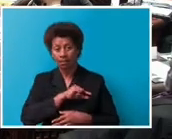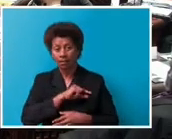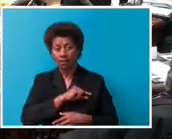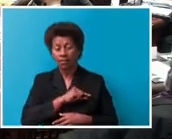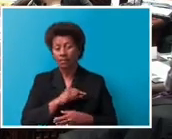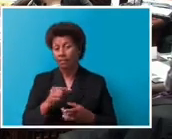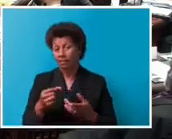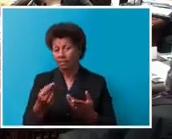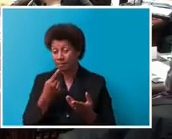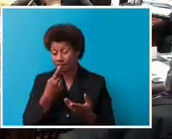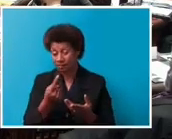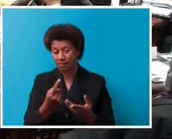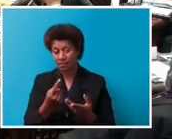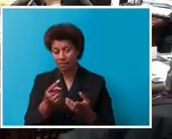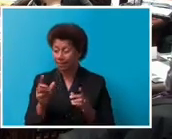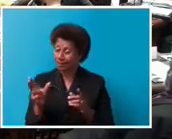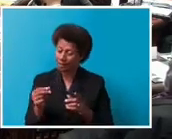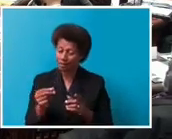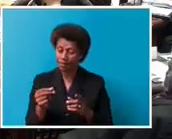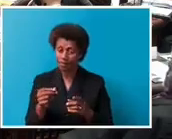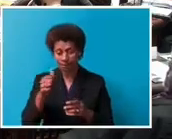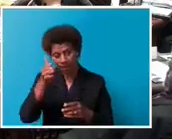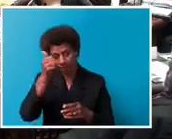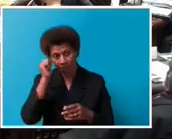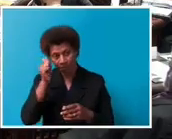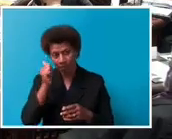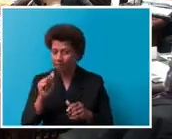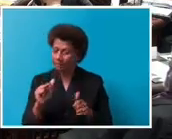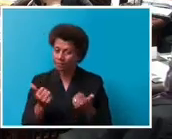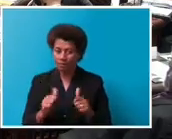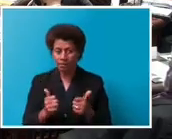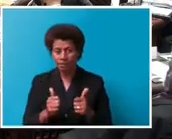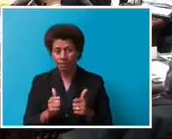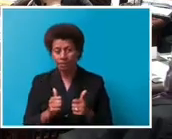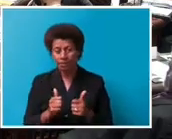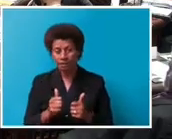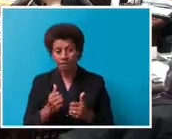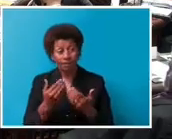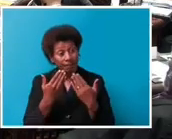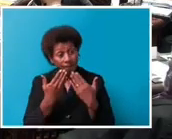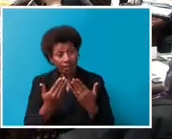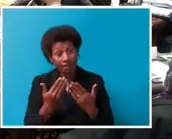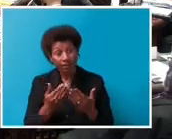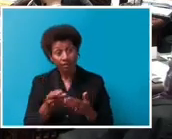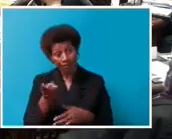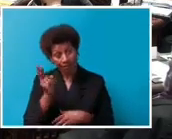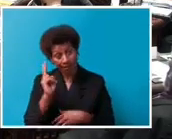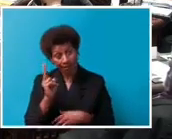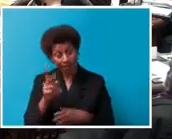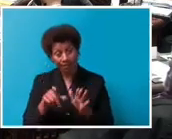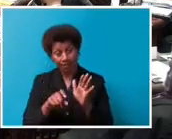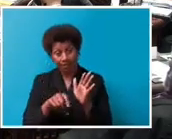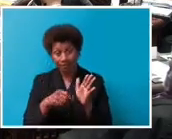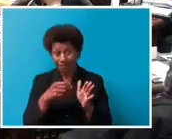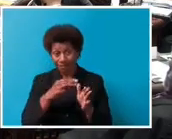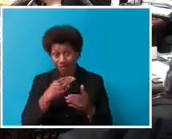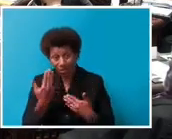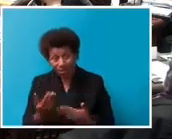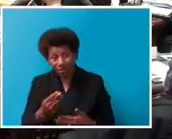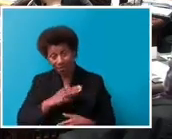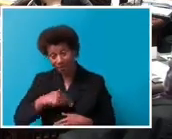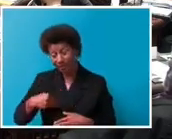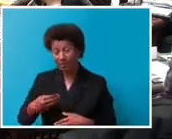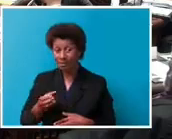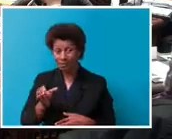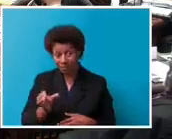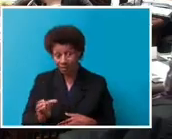done, I apologize already. It's already been done, sir. I think the Honorable Minister now raising it again is unfair because